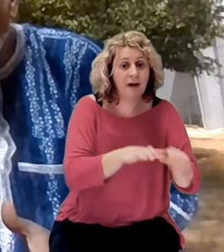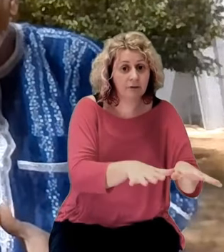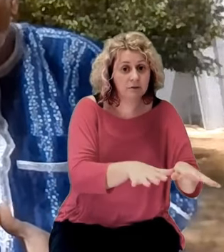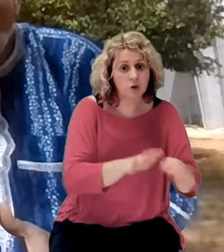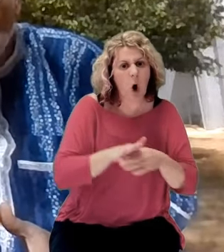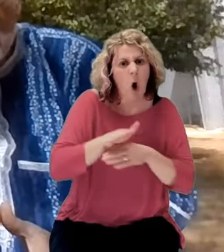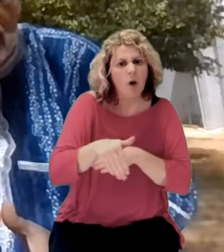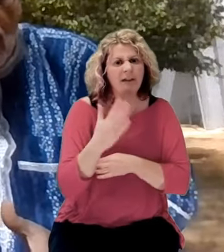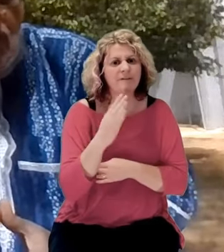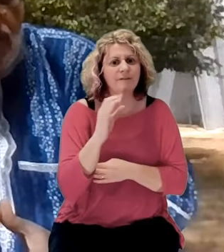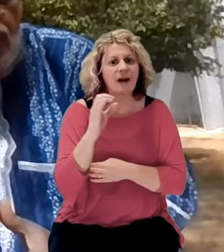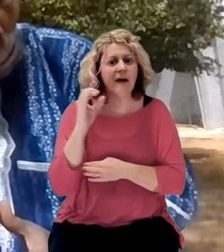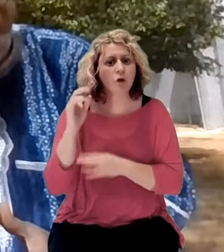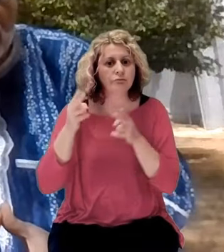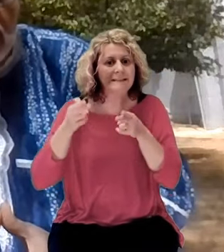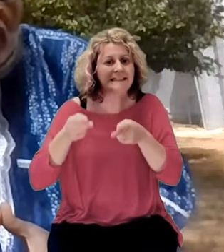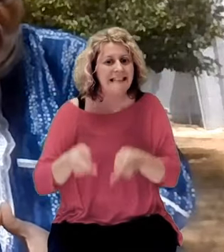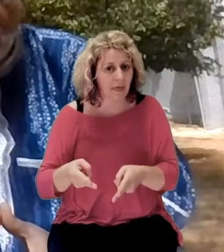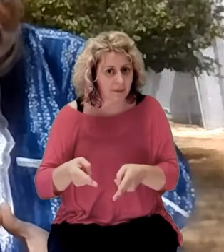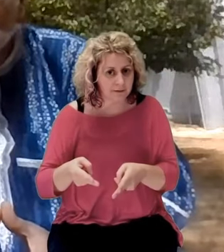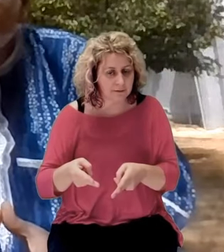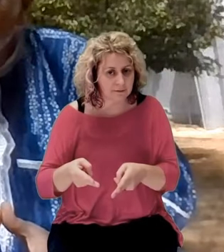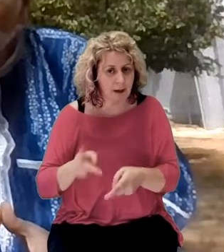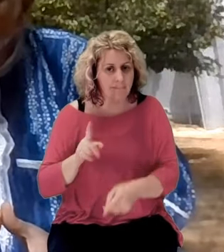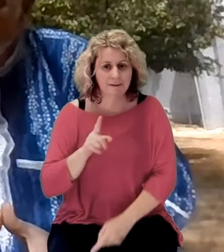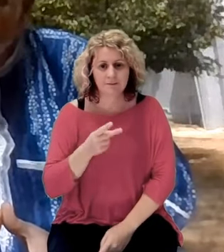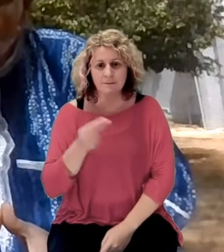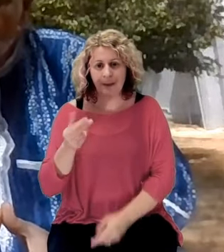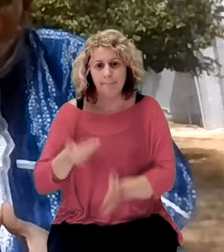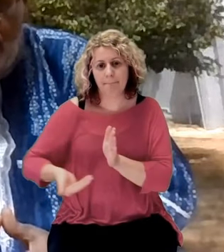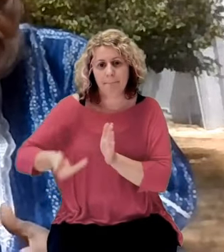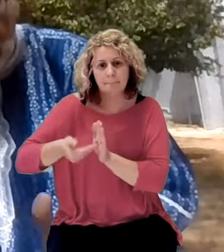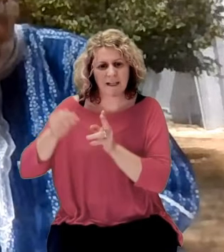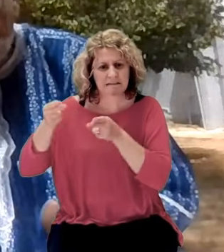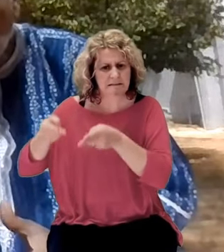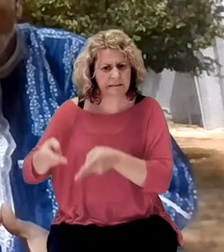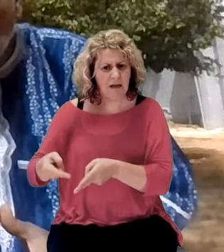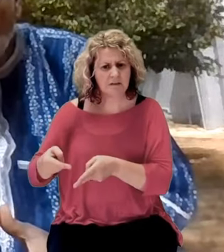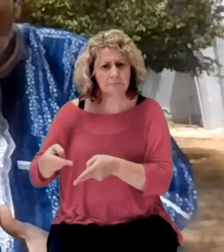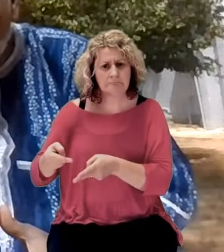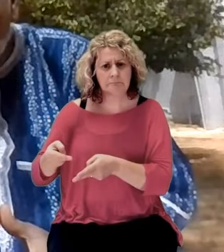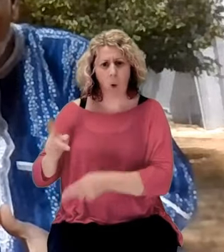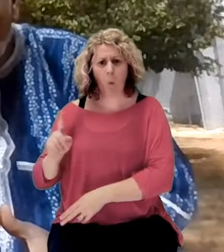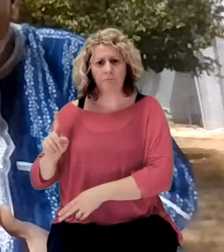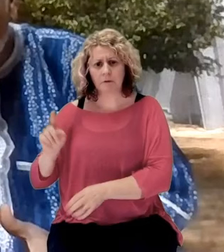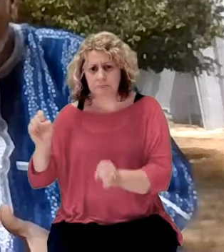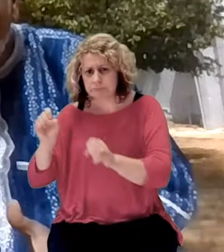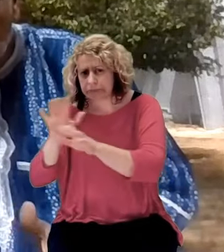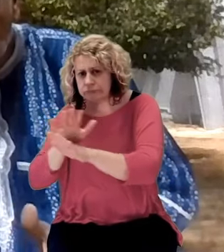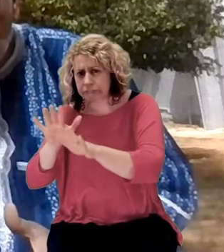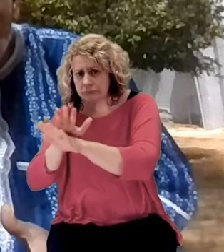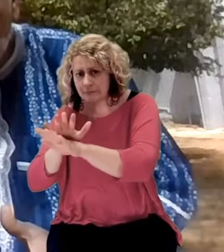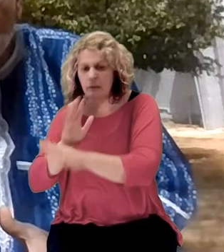deaths. But there are many more what are called mysterious deaths that have happened, which are almost certainly related